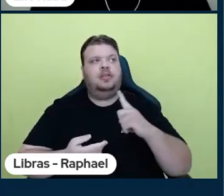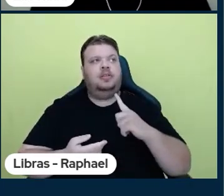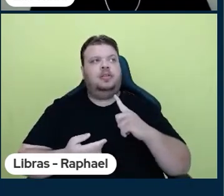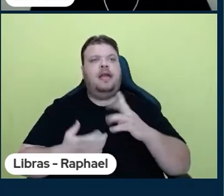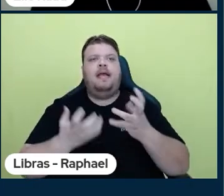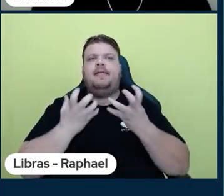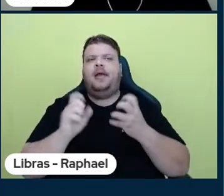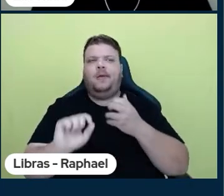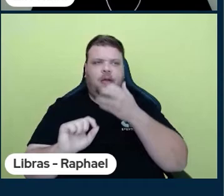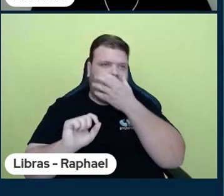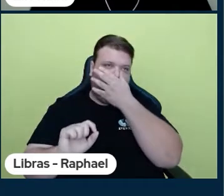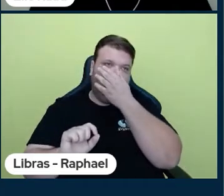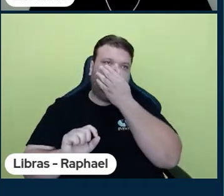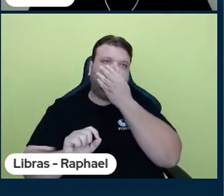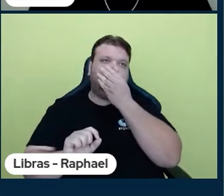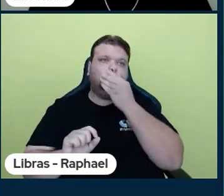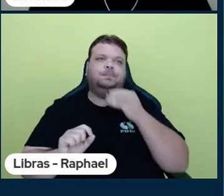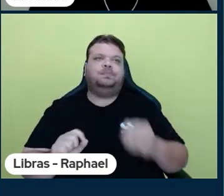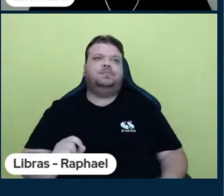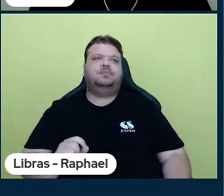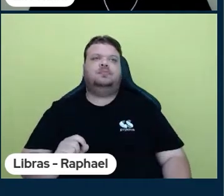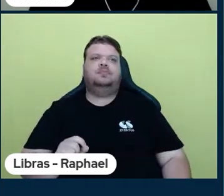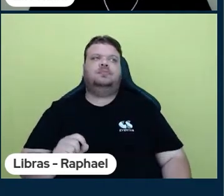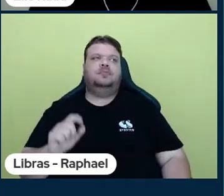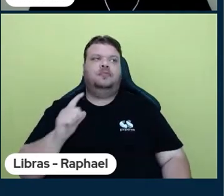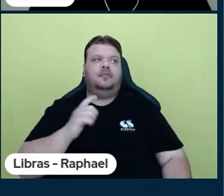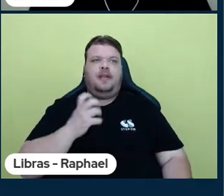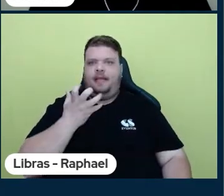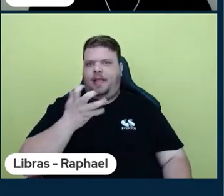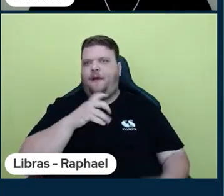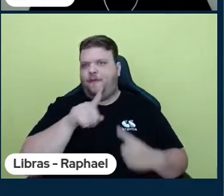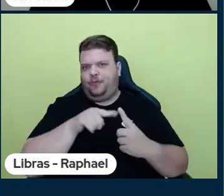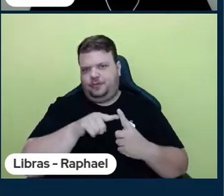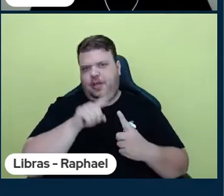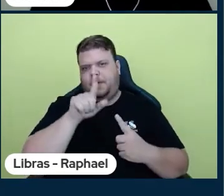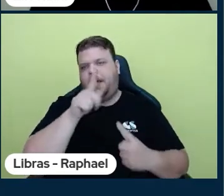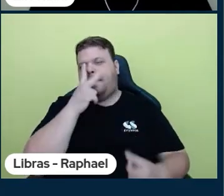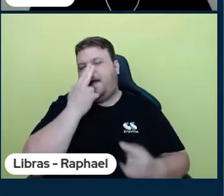saw on Google search. This means that WordLift